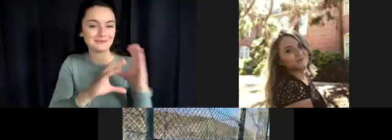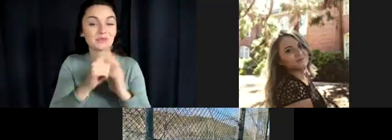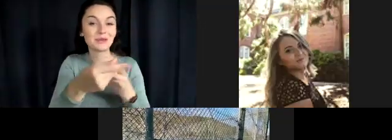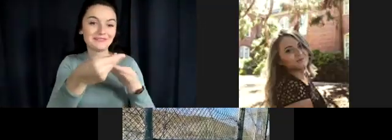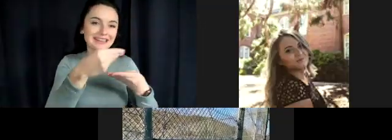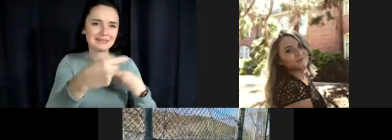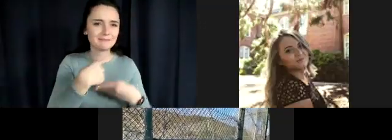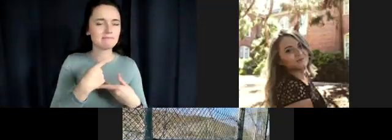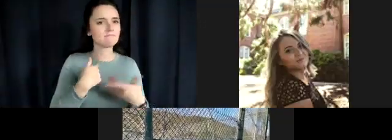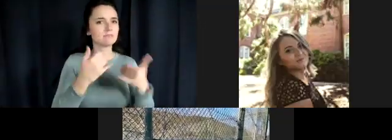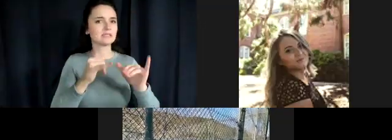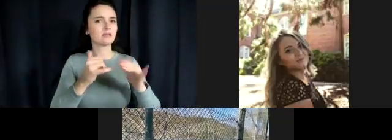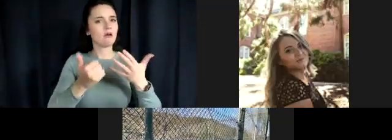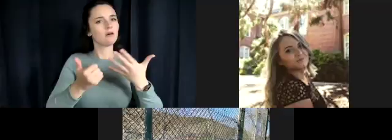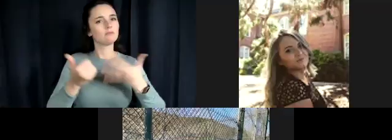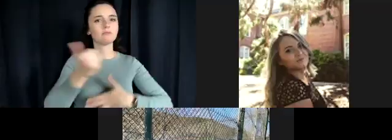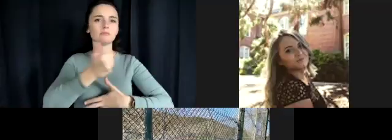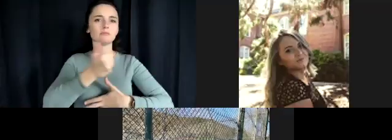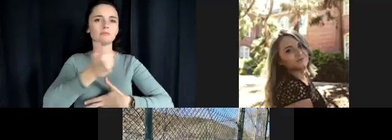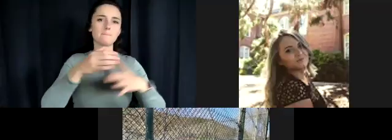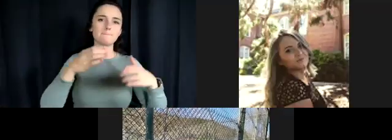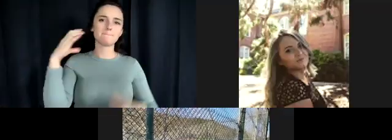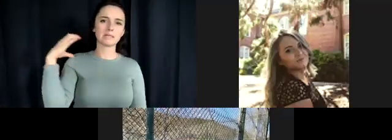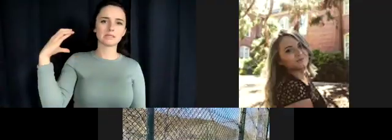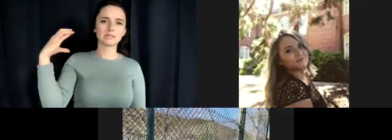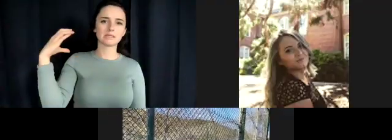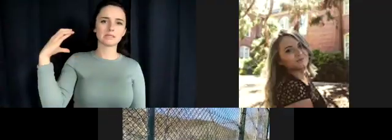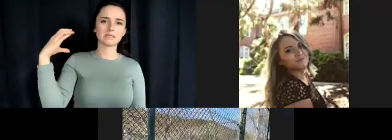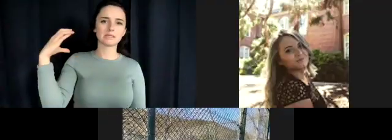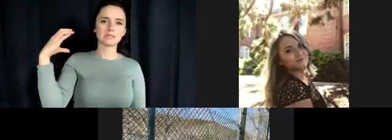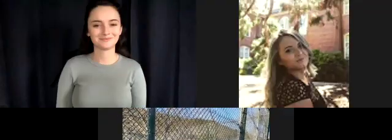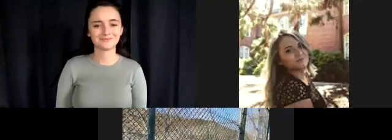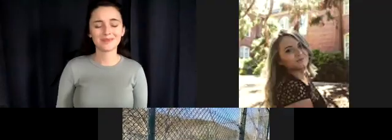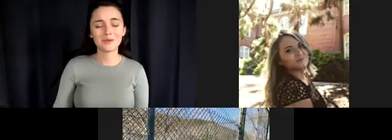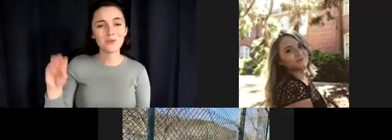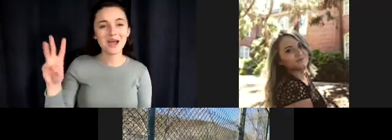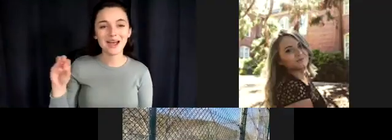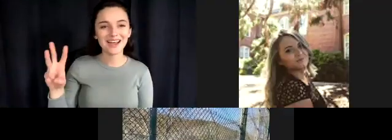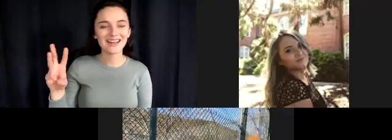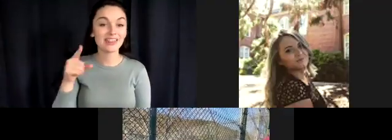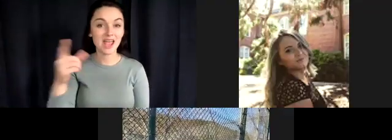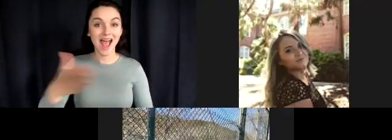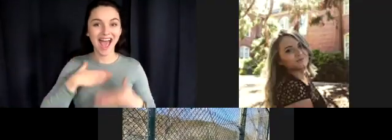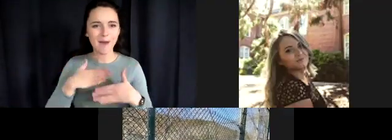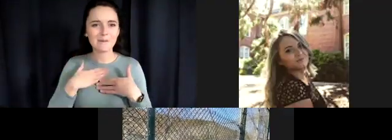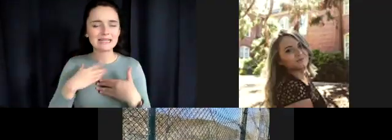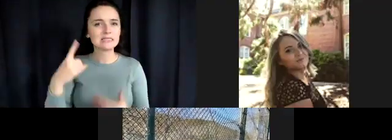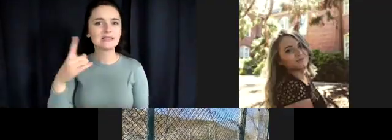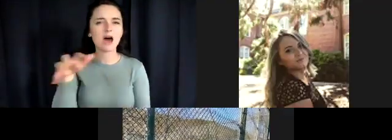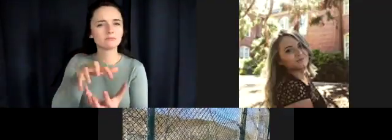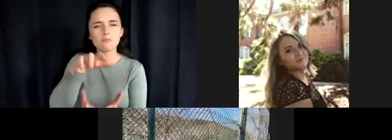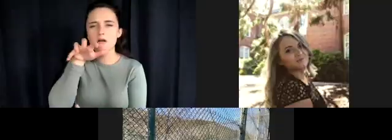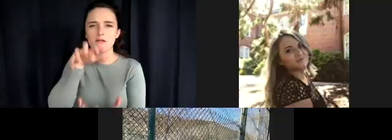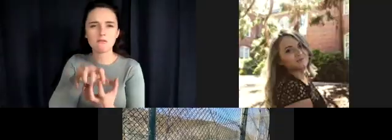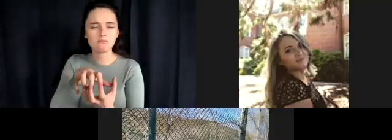still the boss, kind of thing. Uh-huh. Oh, wow. Yeah, even when they're happy, they still make very deep sounds that we